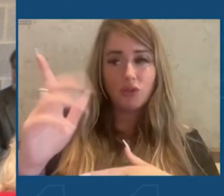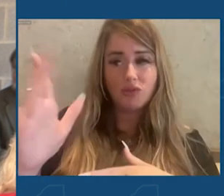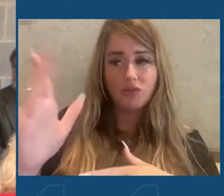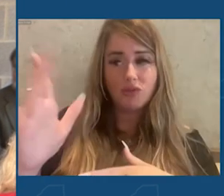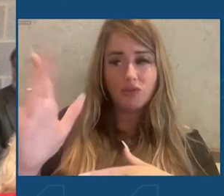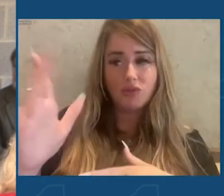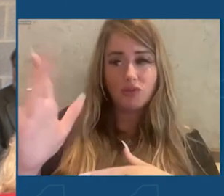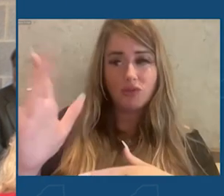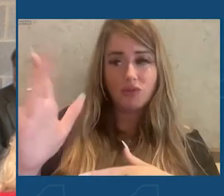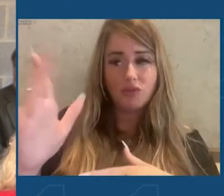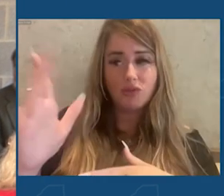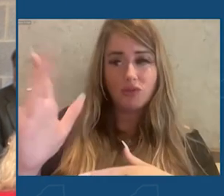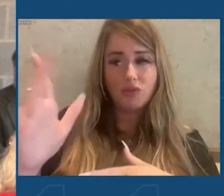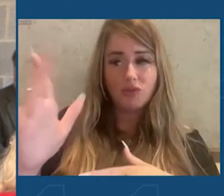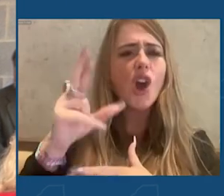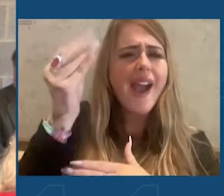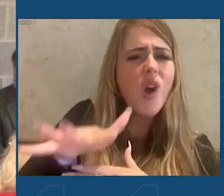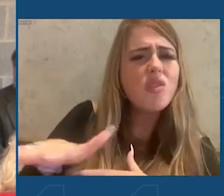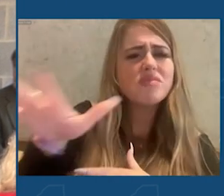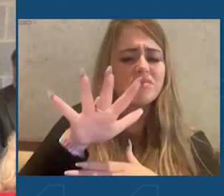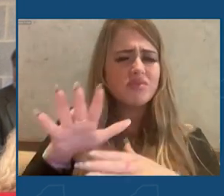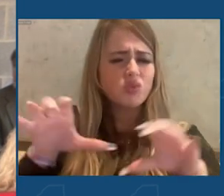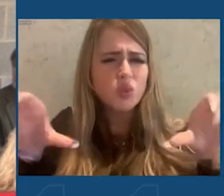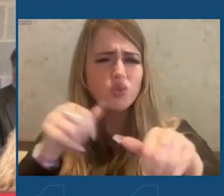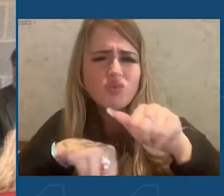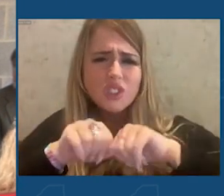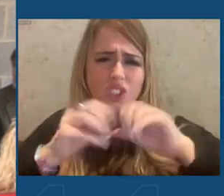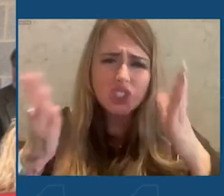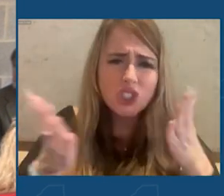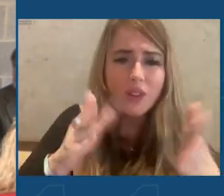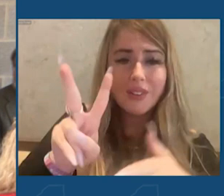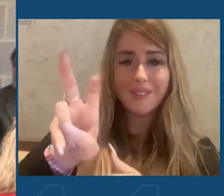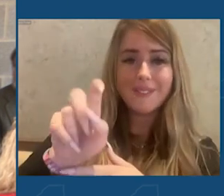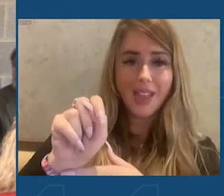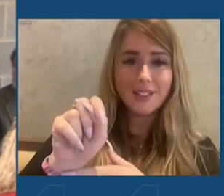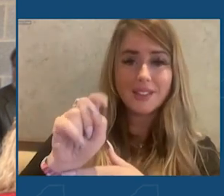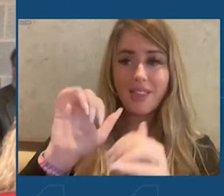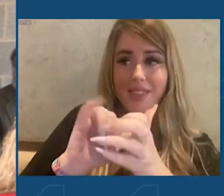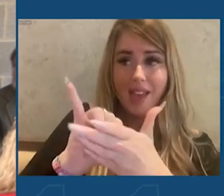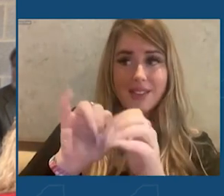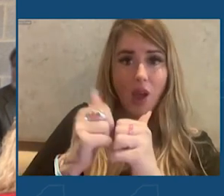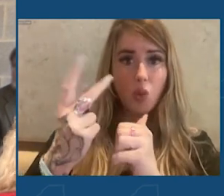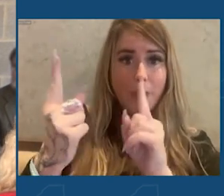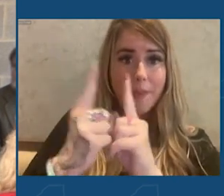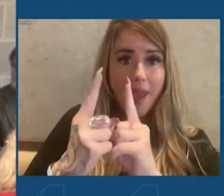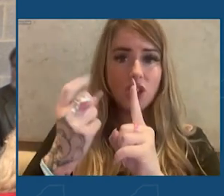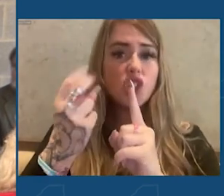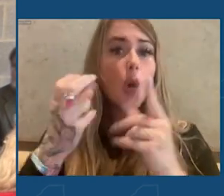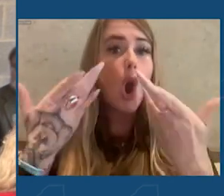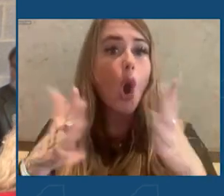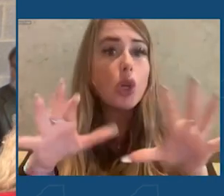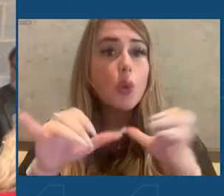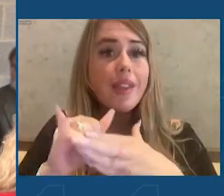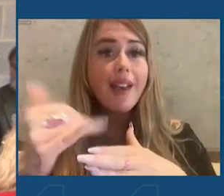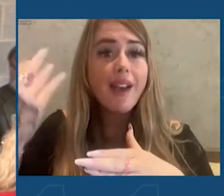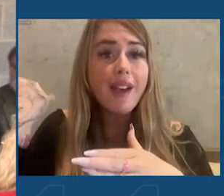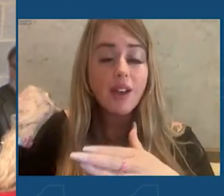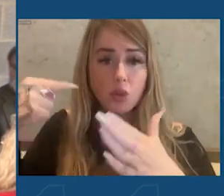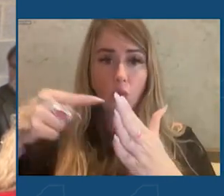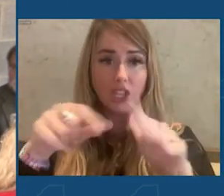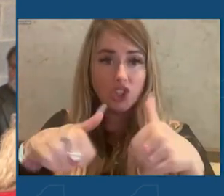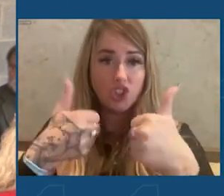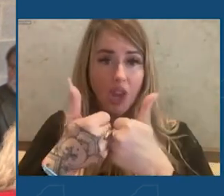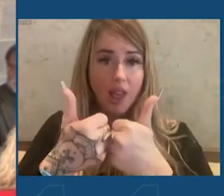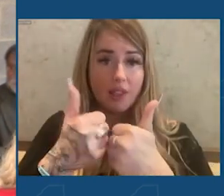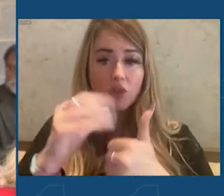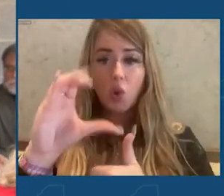her out in the field serving veterans. That's how we met. She was already doing this. And so this challenge coin on today